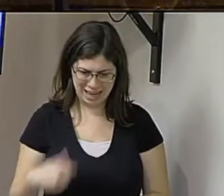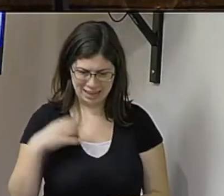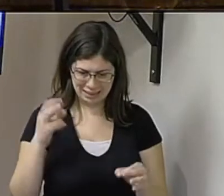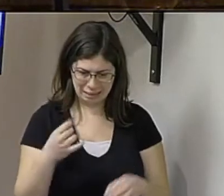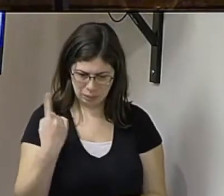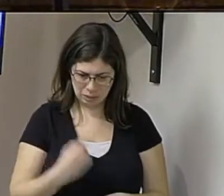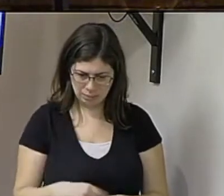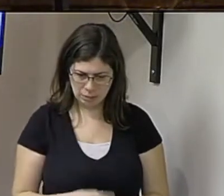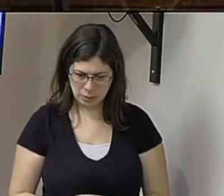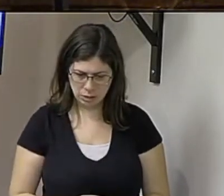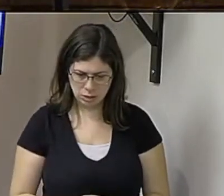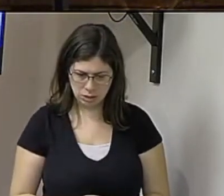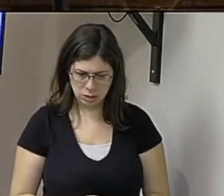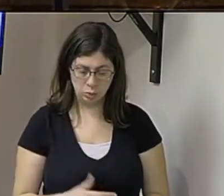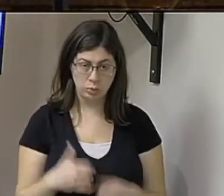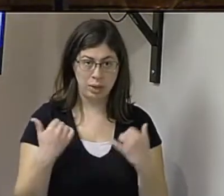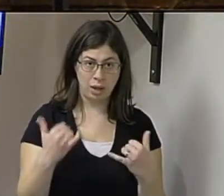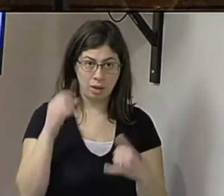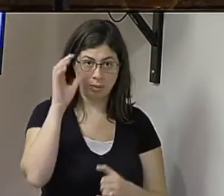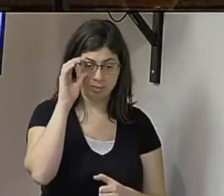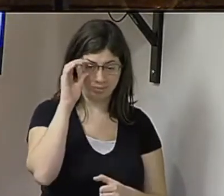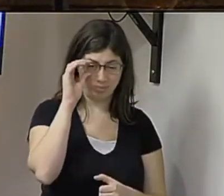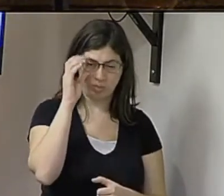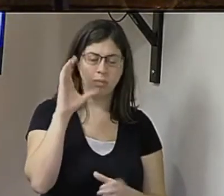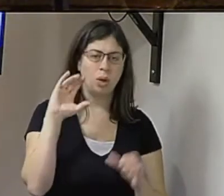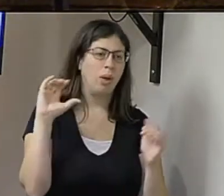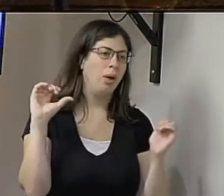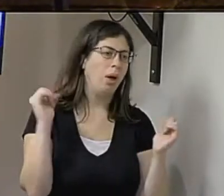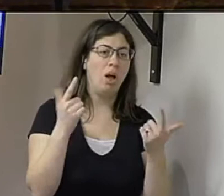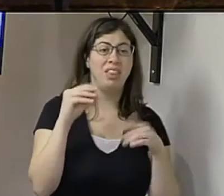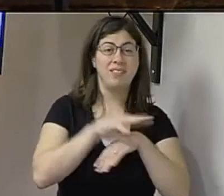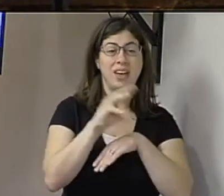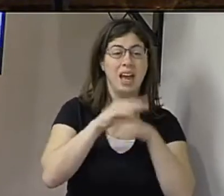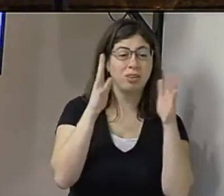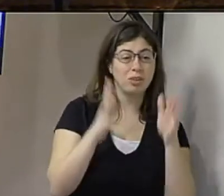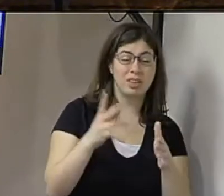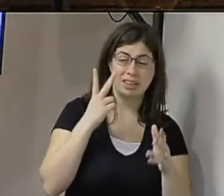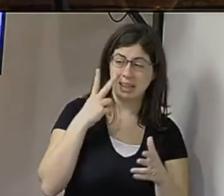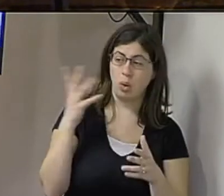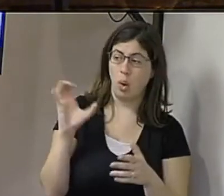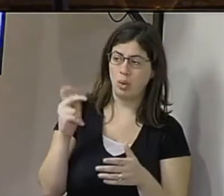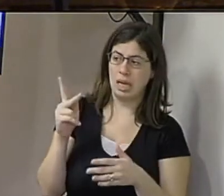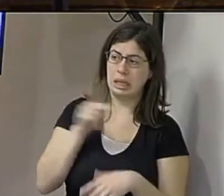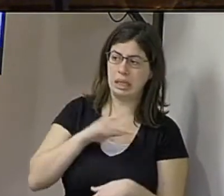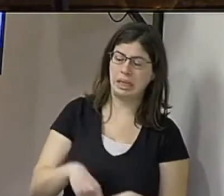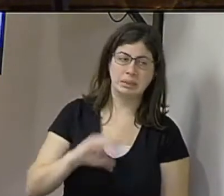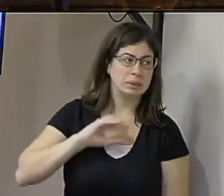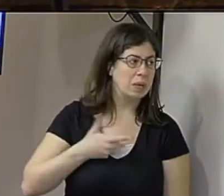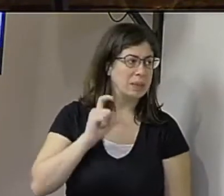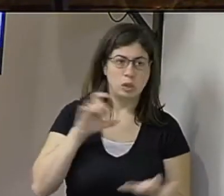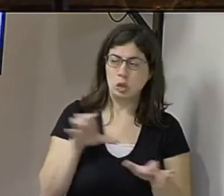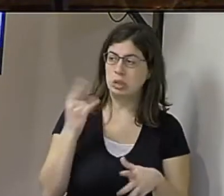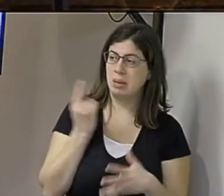decision. So at this point, all of his advisors, seeing that, okay, the king's super upset, and we need to do